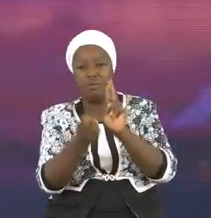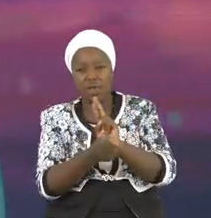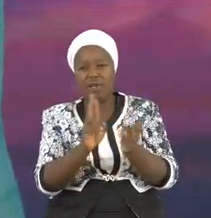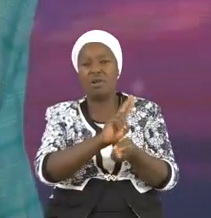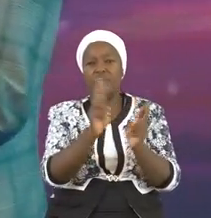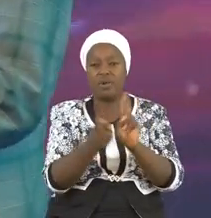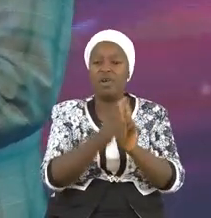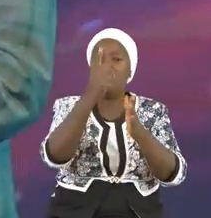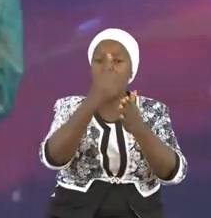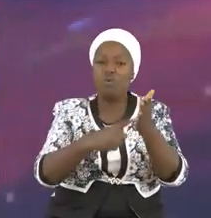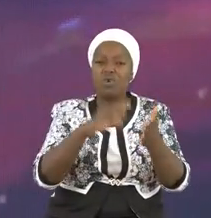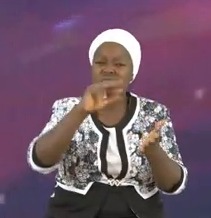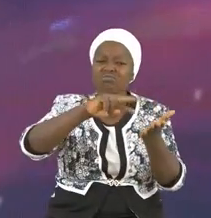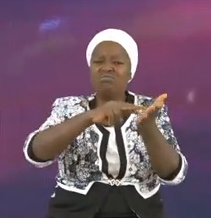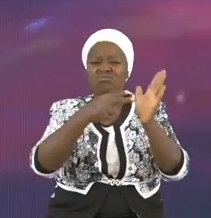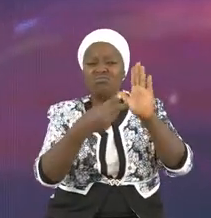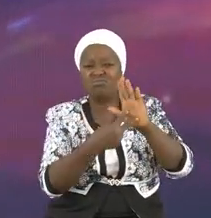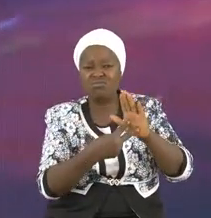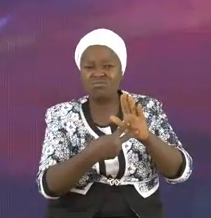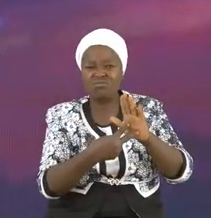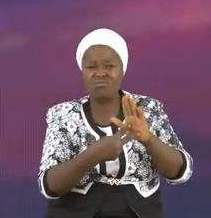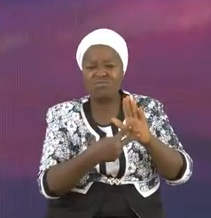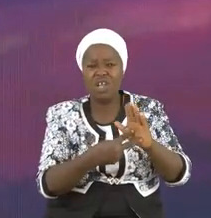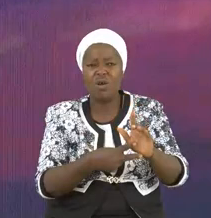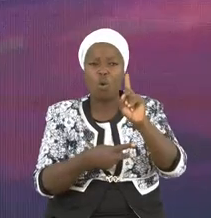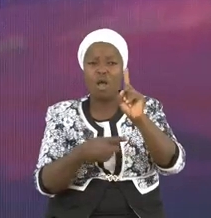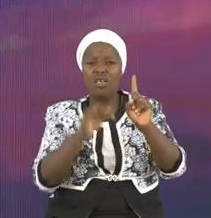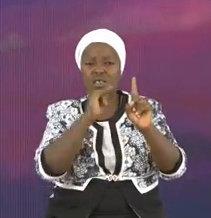repent? Return. You understand that?